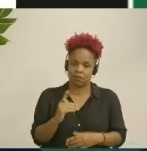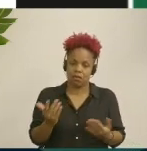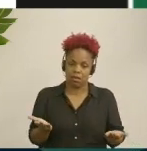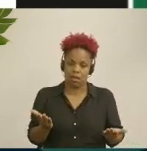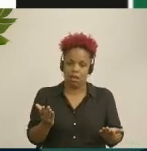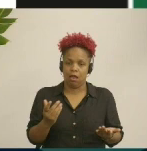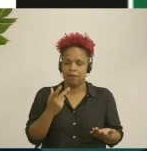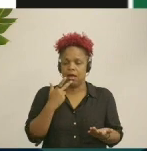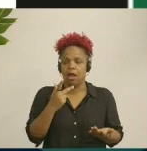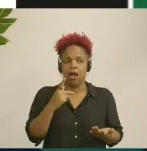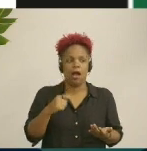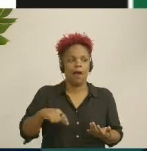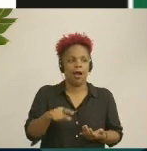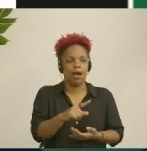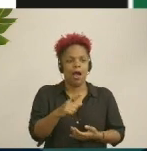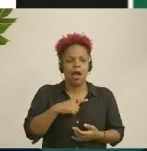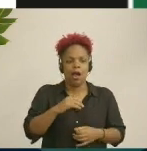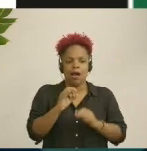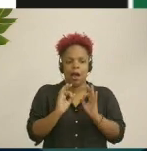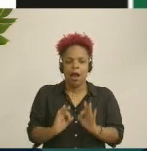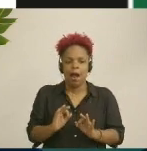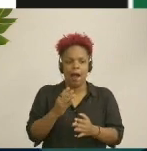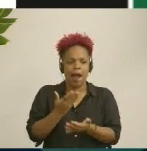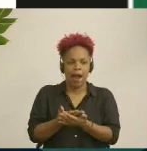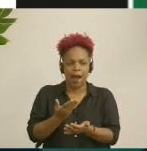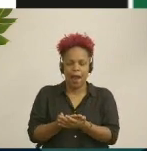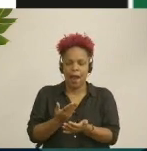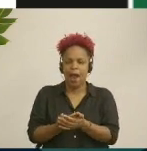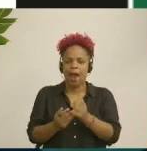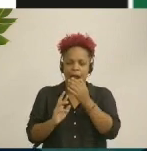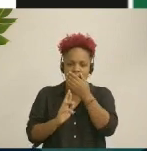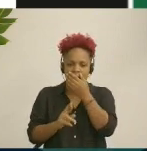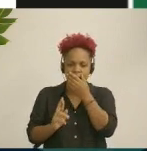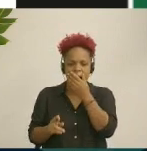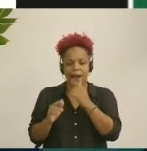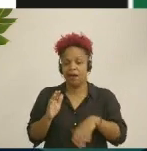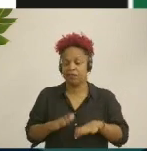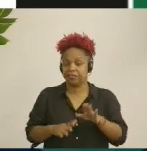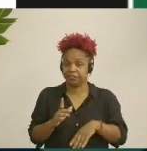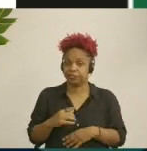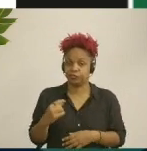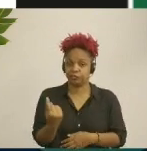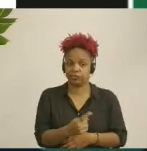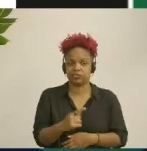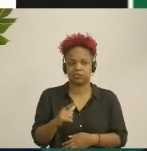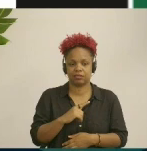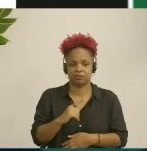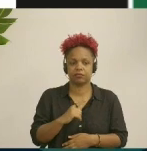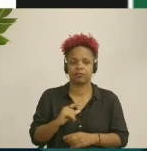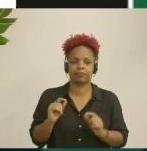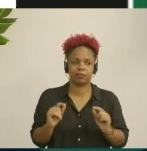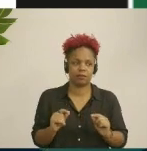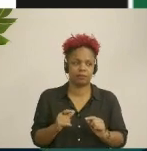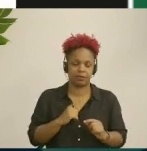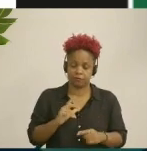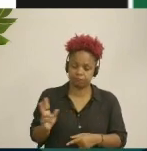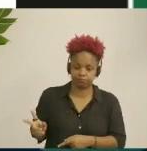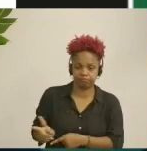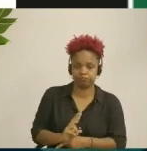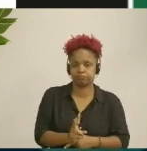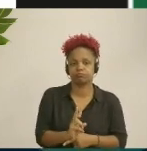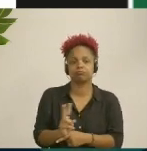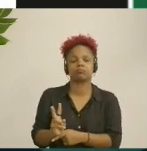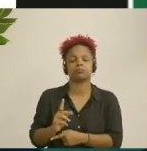see lots of what we call old school expert panels using an approach that we refer to as GOBSAT, good